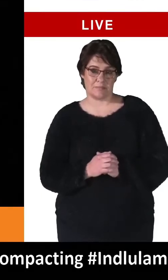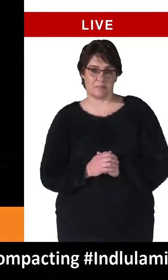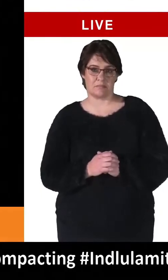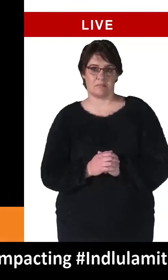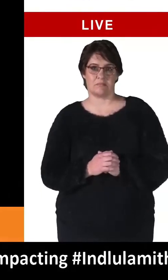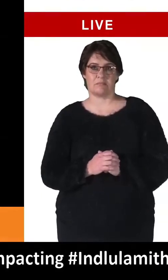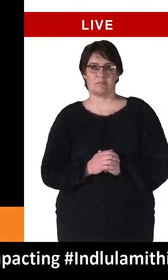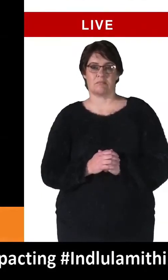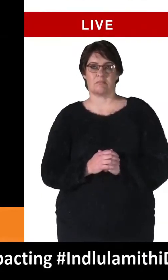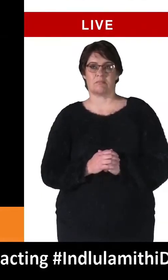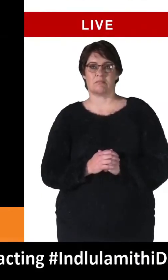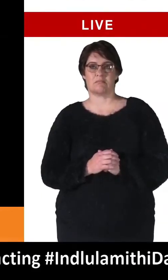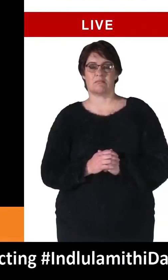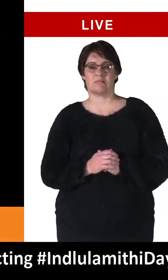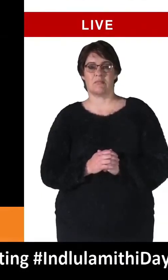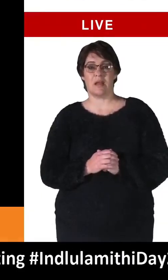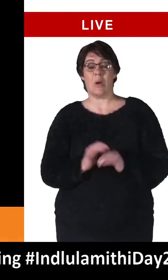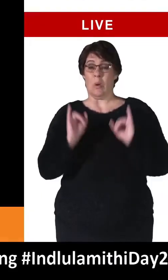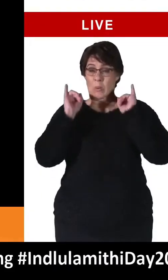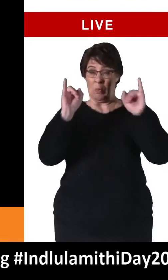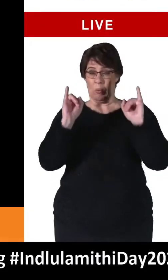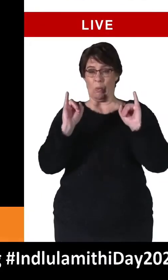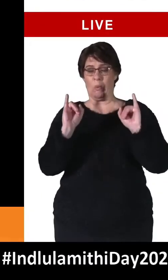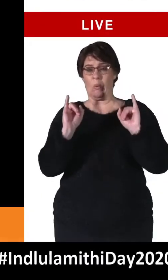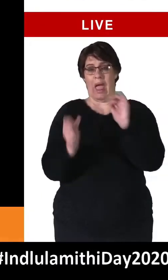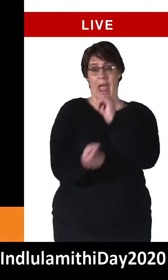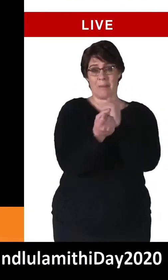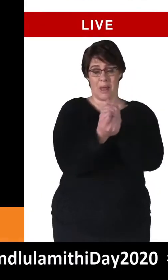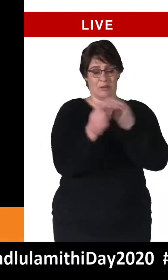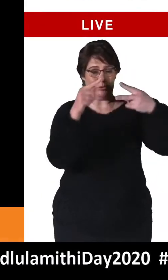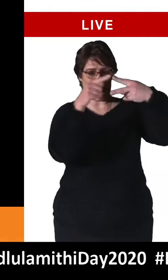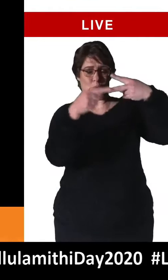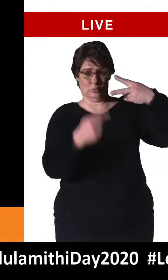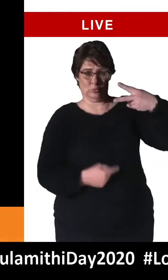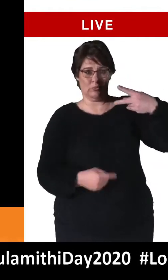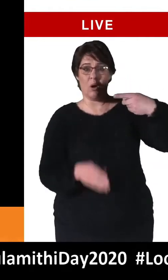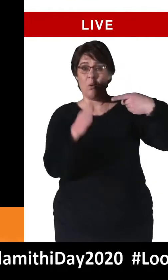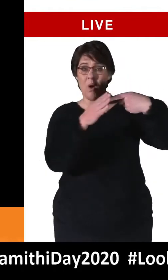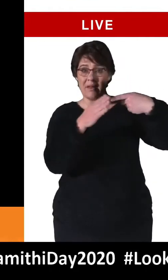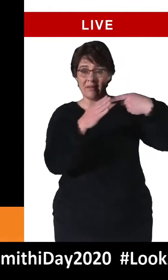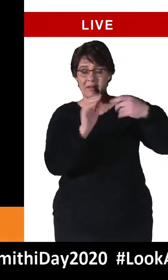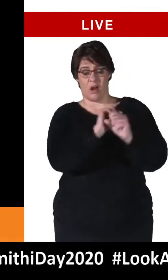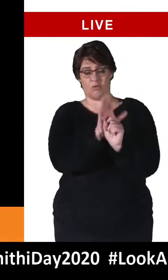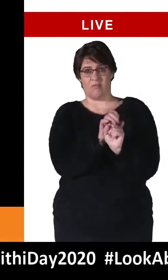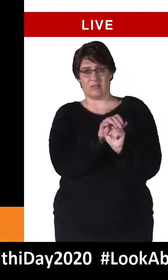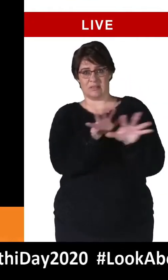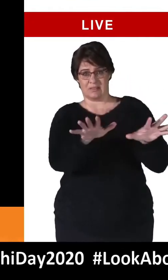and is going through two major crises. The first crisis is